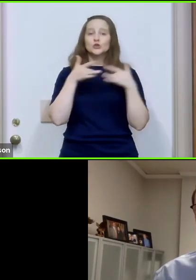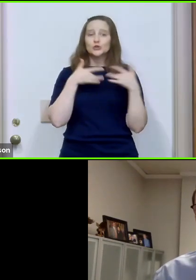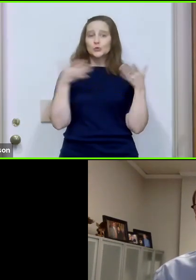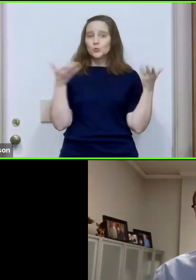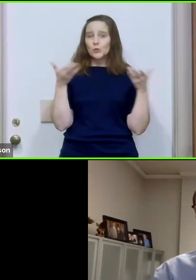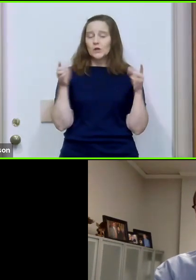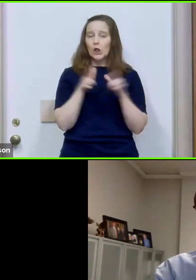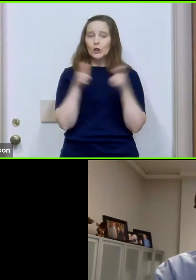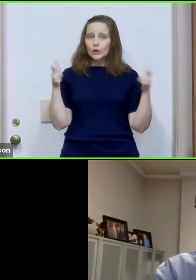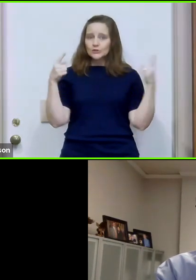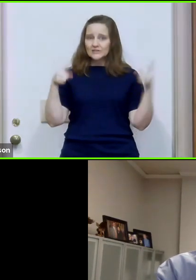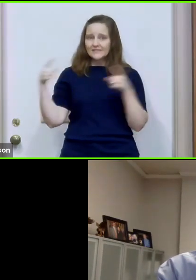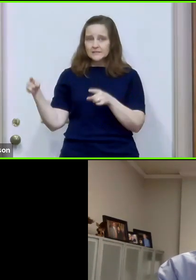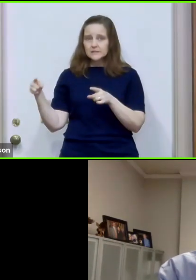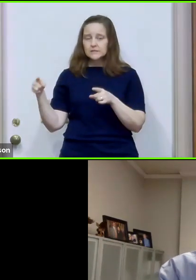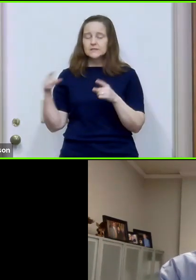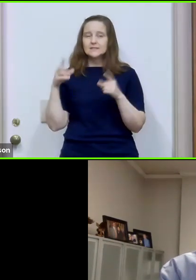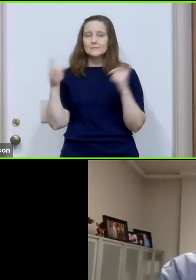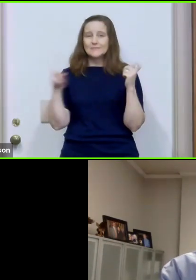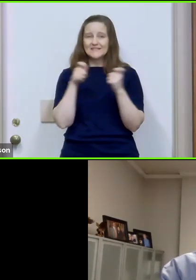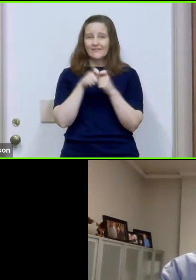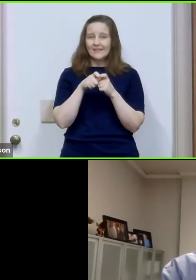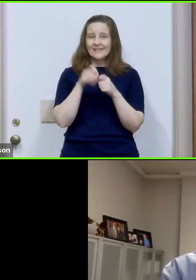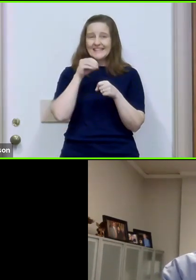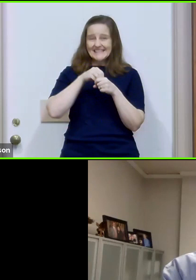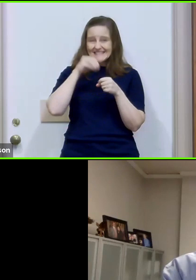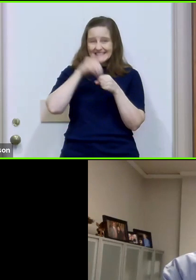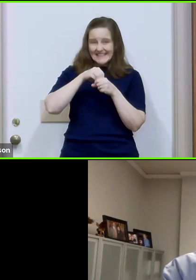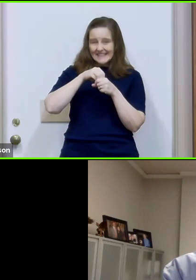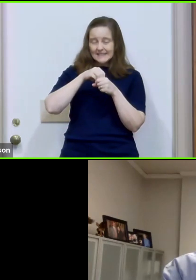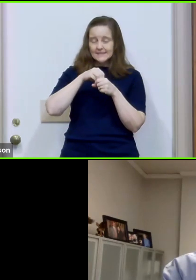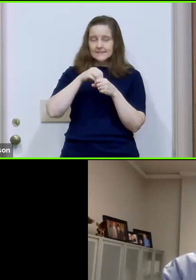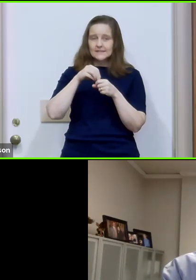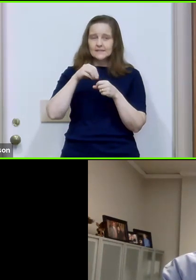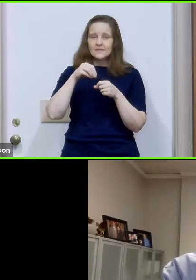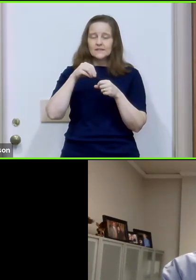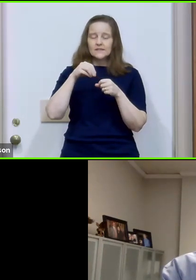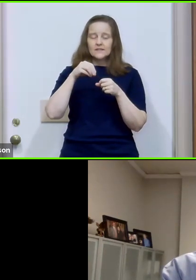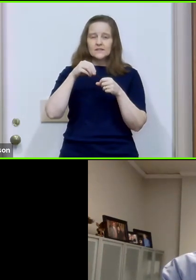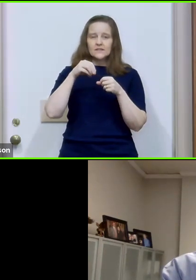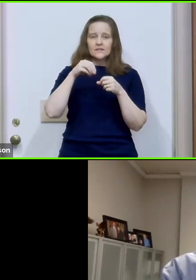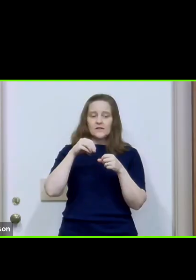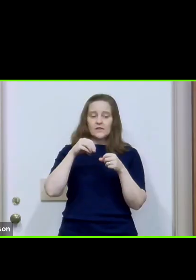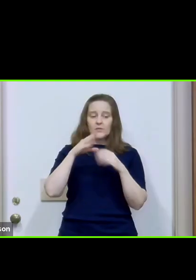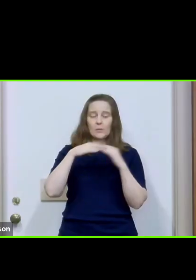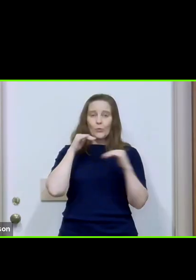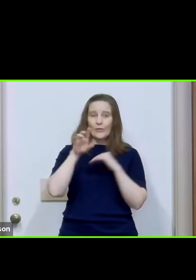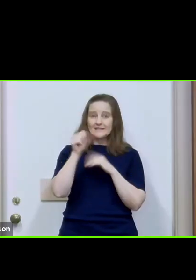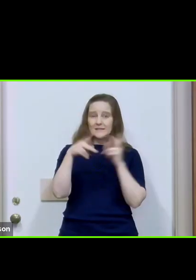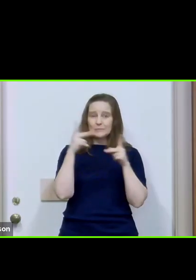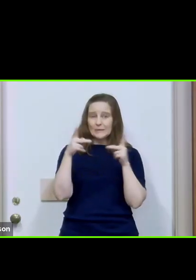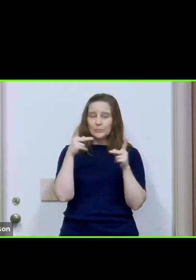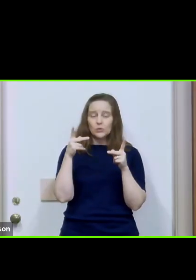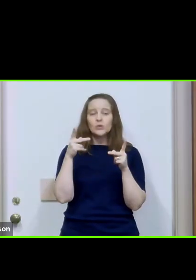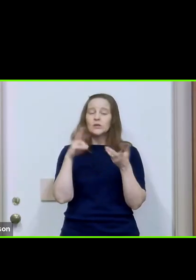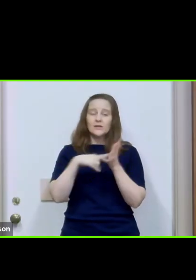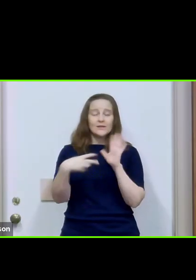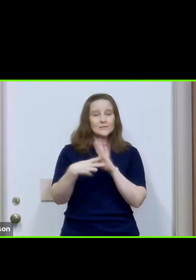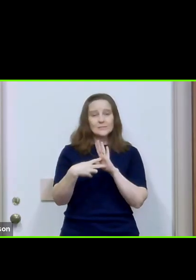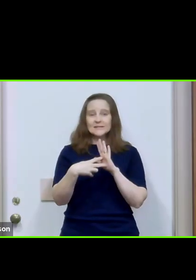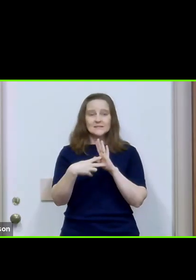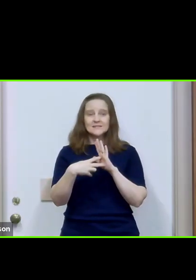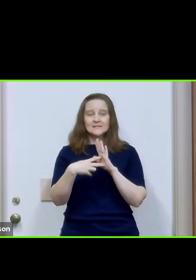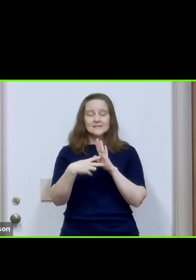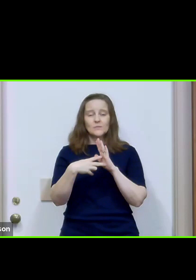large events, particularly large events indoors of 10 or more people may in fact lead